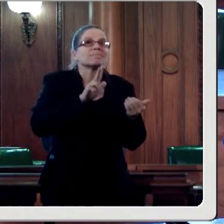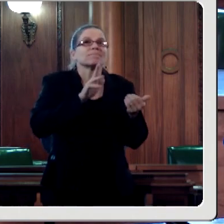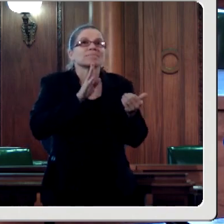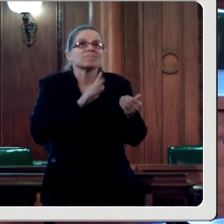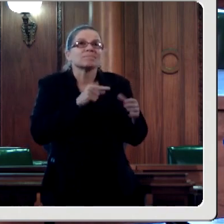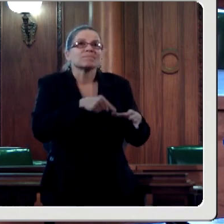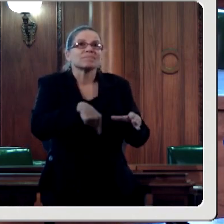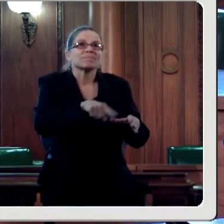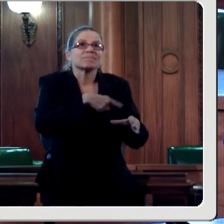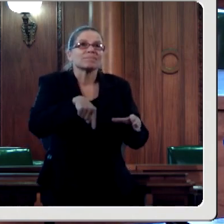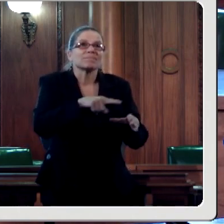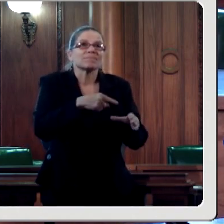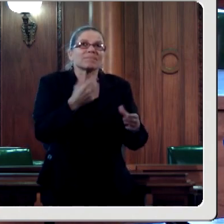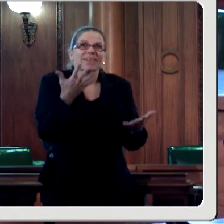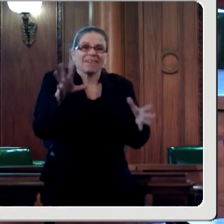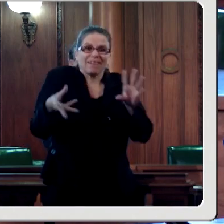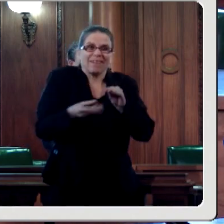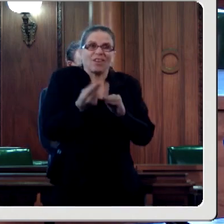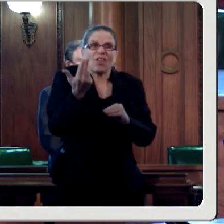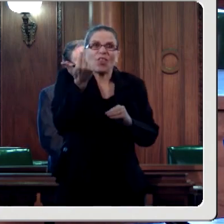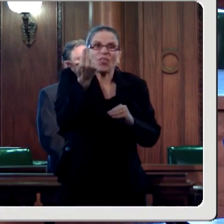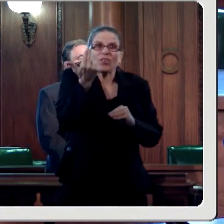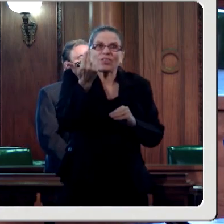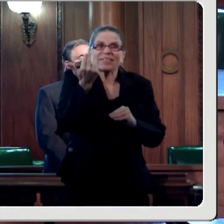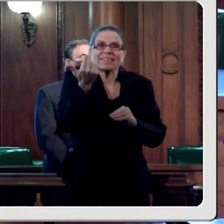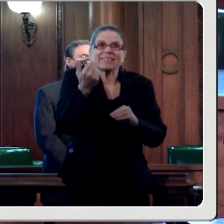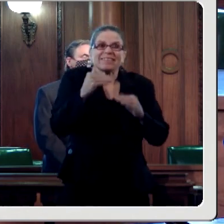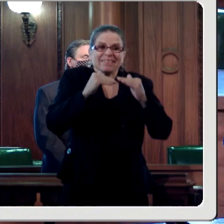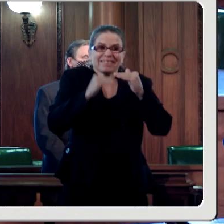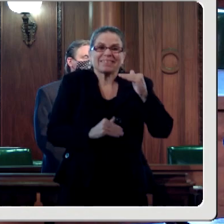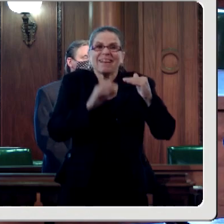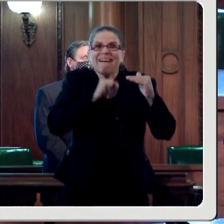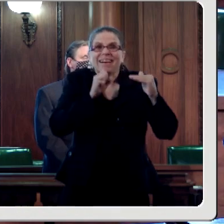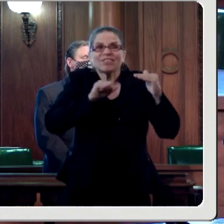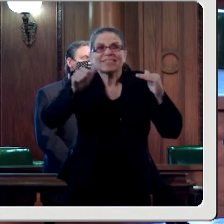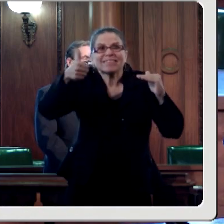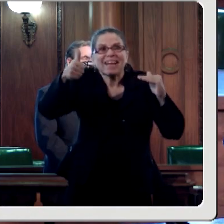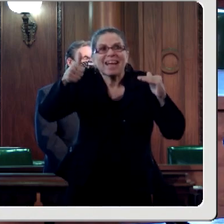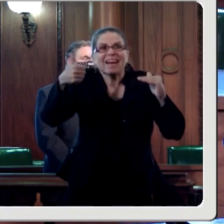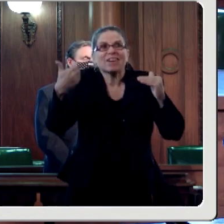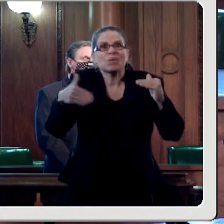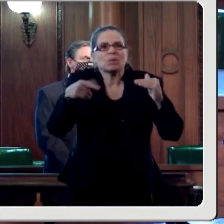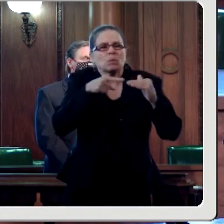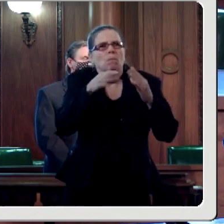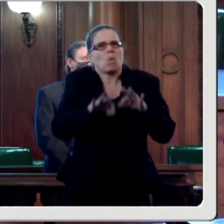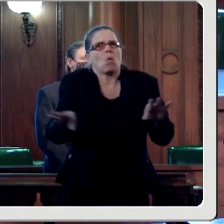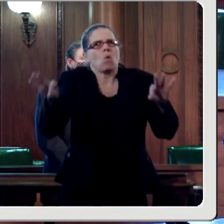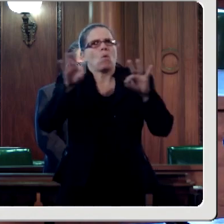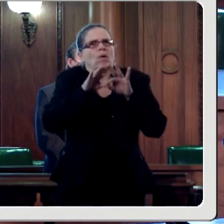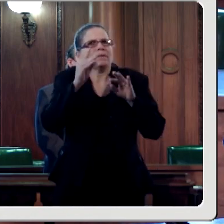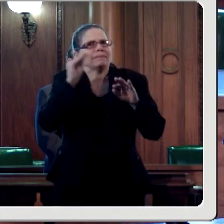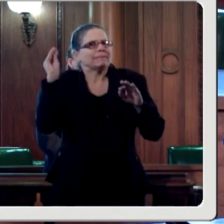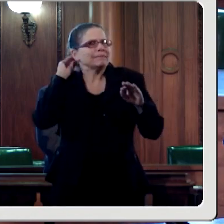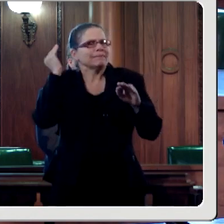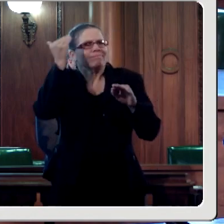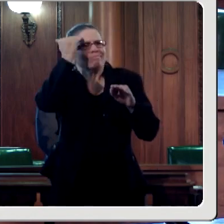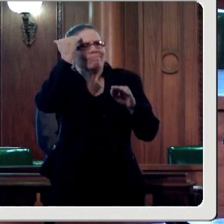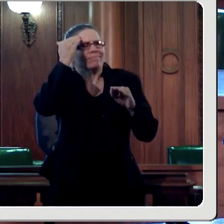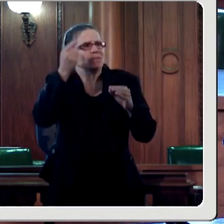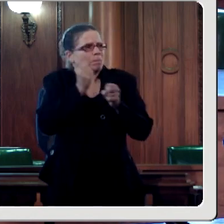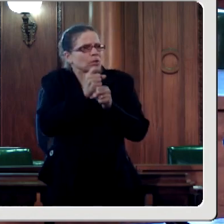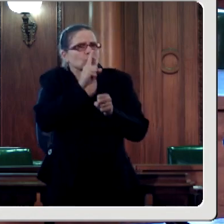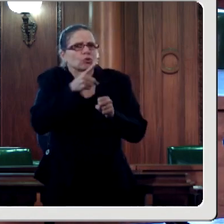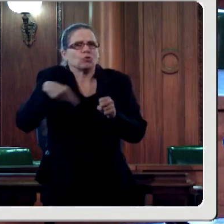children that we saw in the data because that's important, and we all want to protect young children as well. So